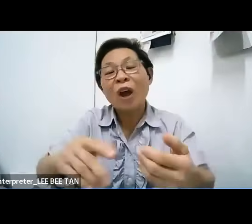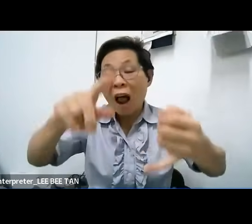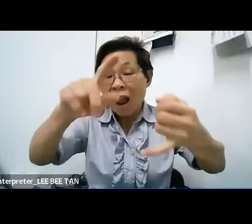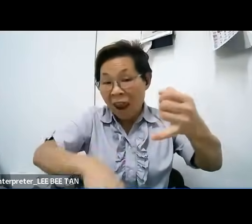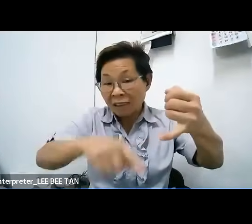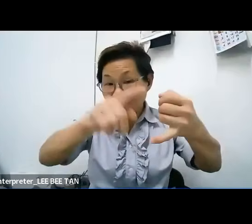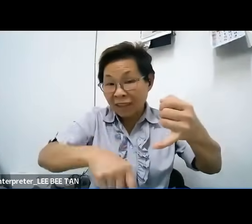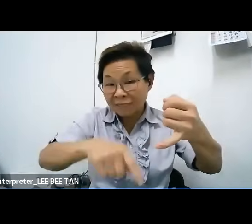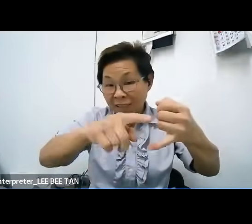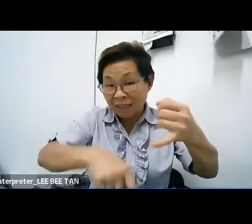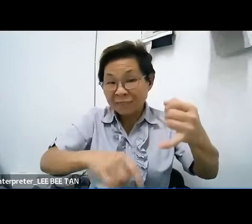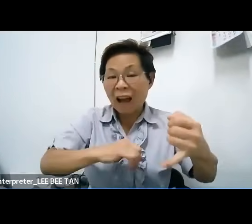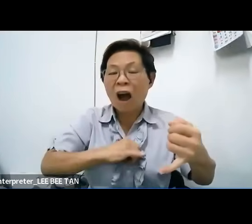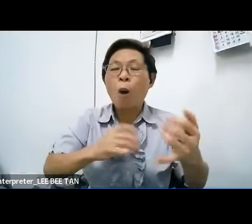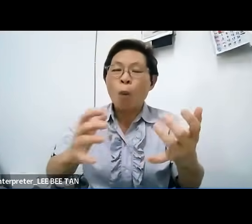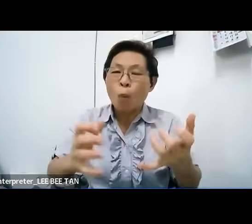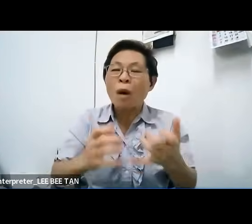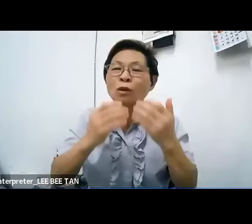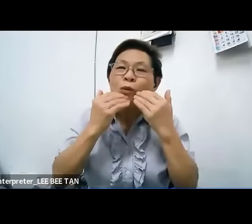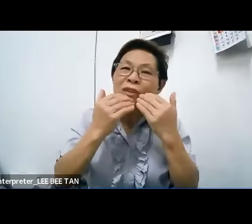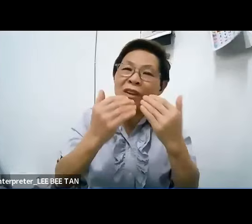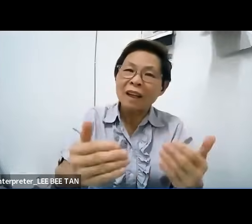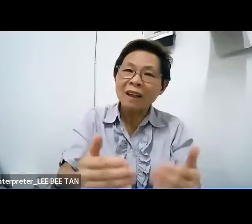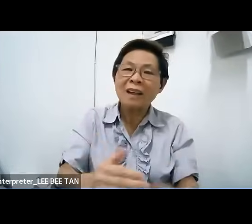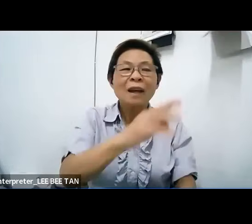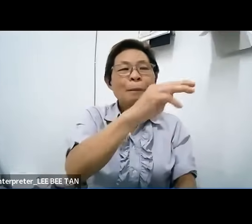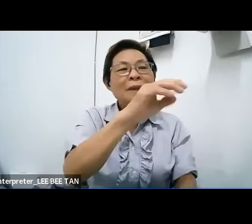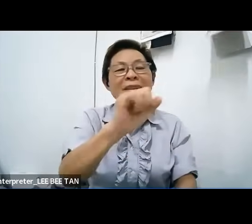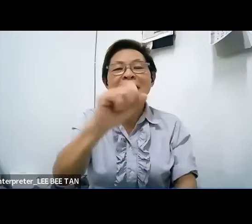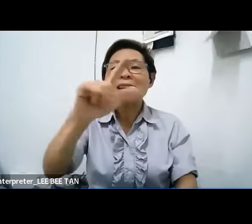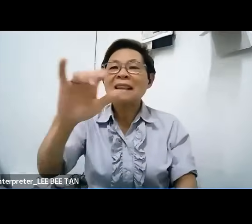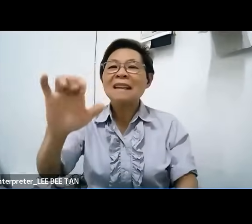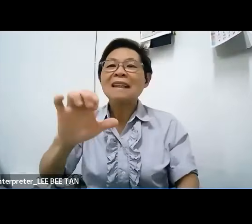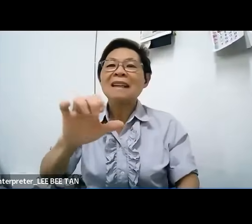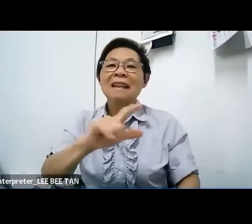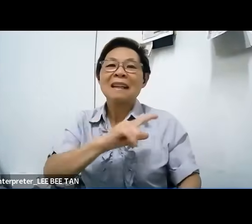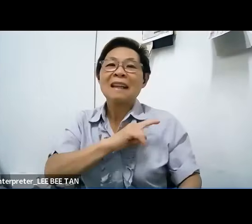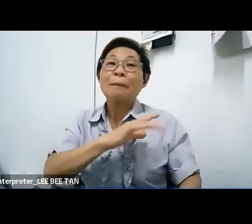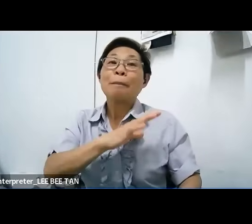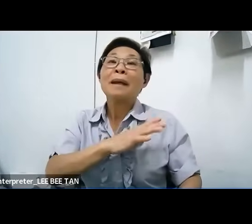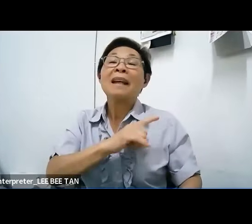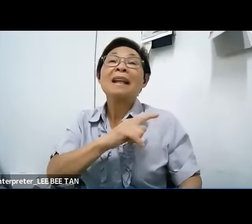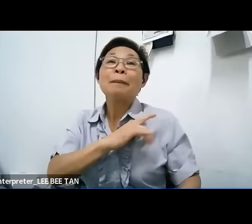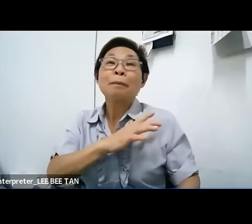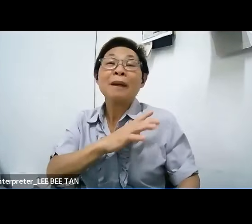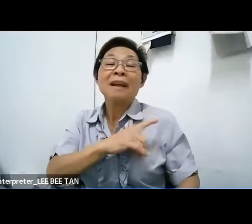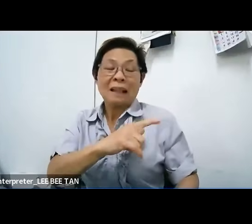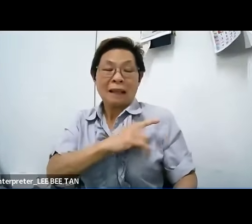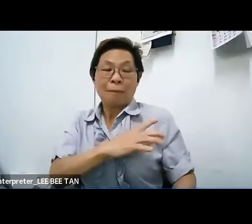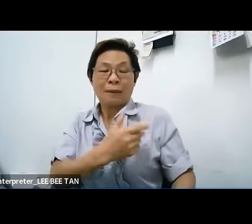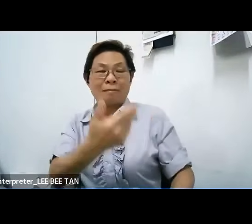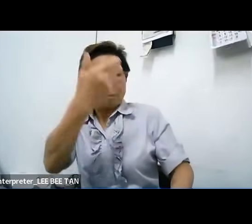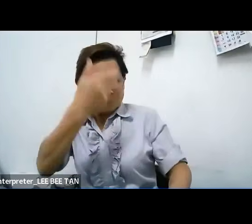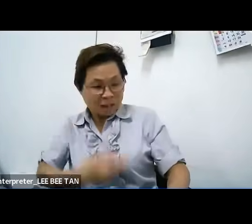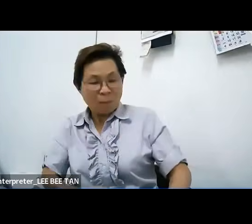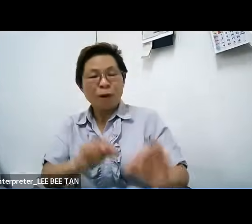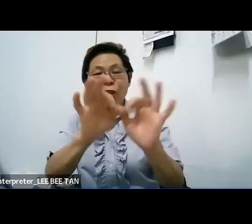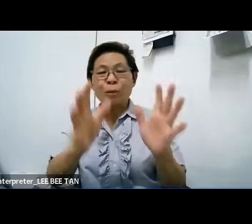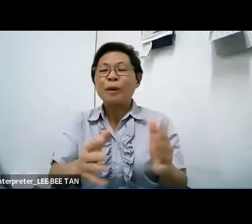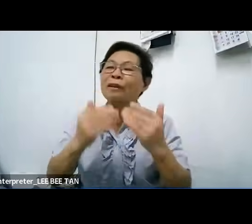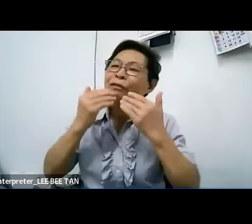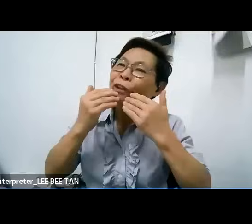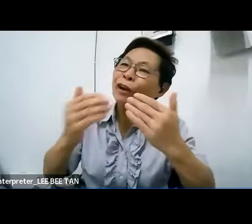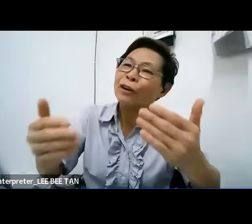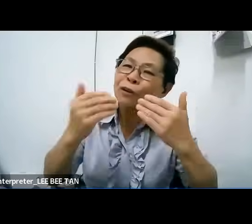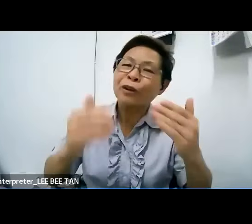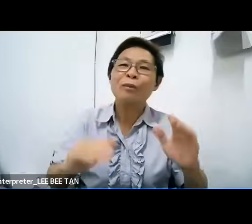not least, I would like to thank Ms. Lee to be our interpreter today. Thank you very much. So I give